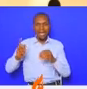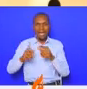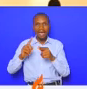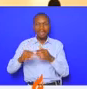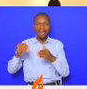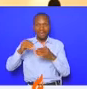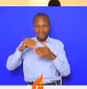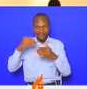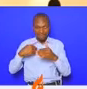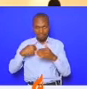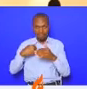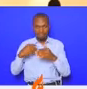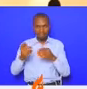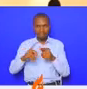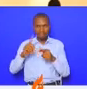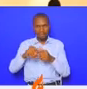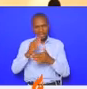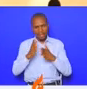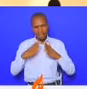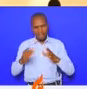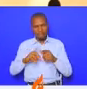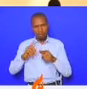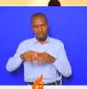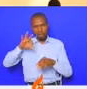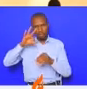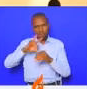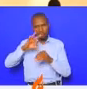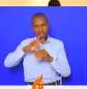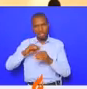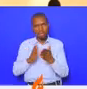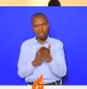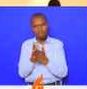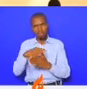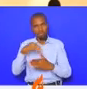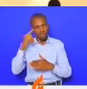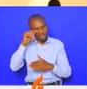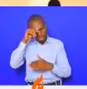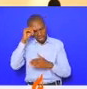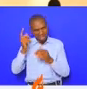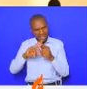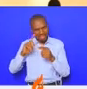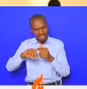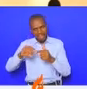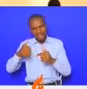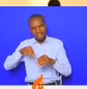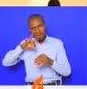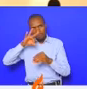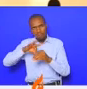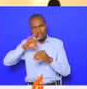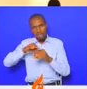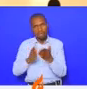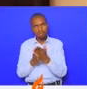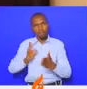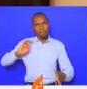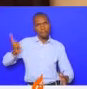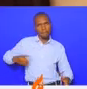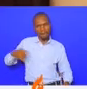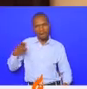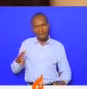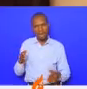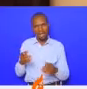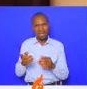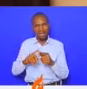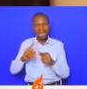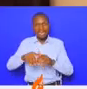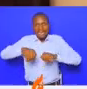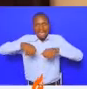Speaker, some of us voted using our hearts and brains, and some voted using their stomachs. Because we are unable